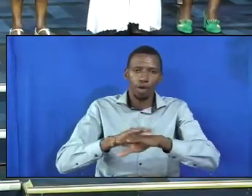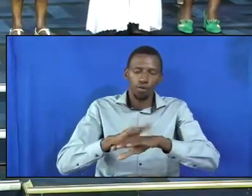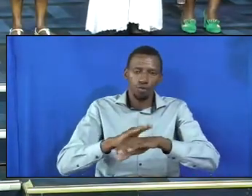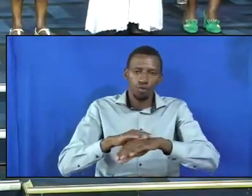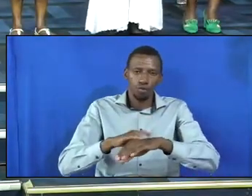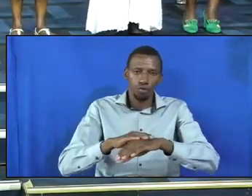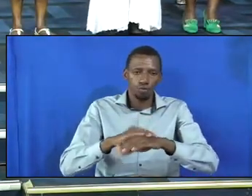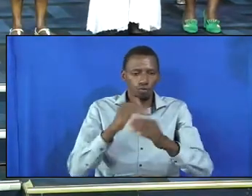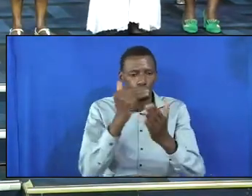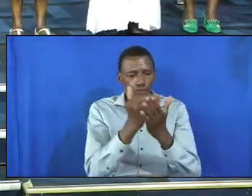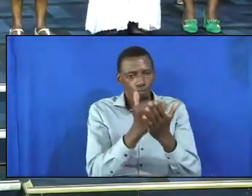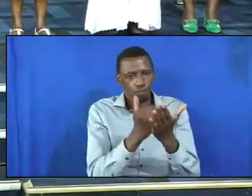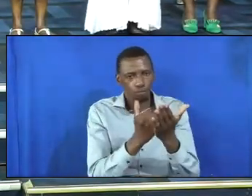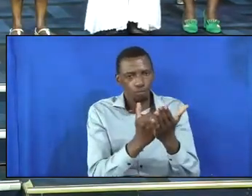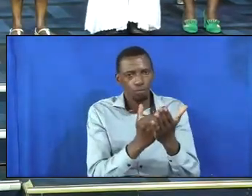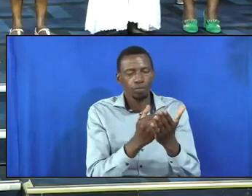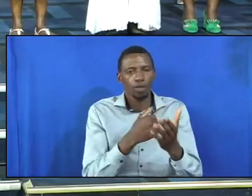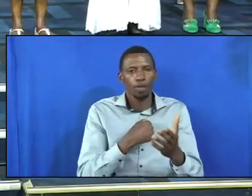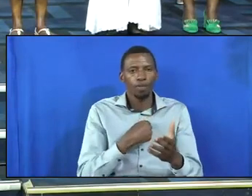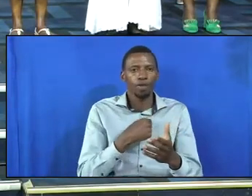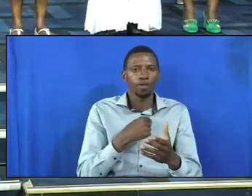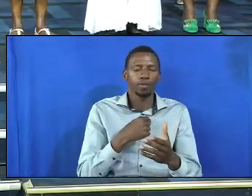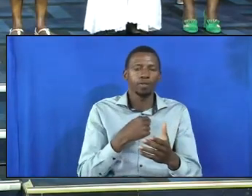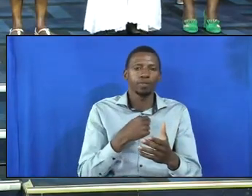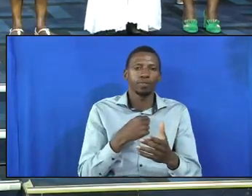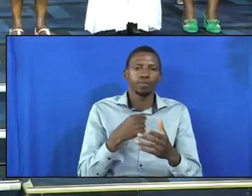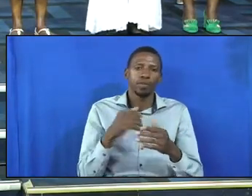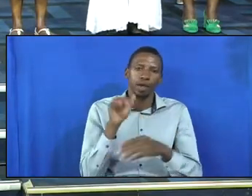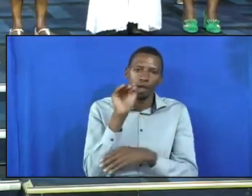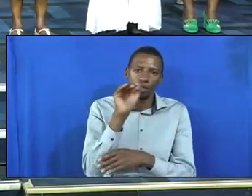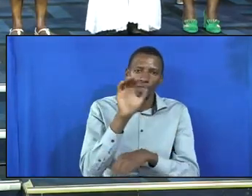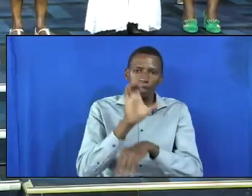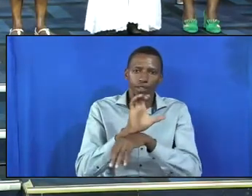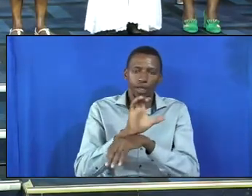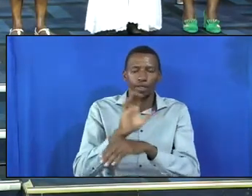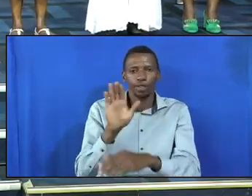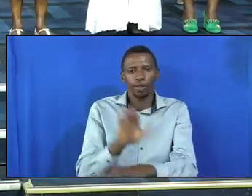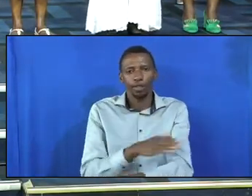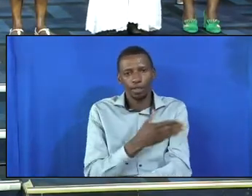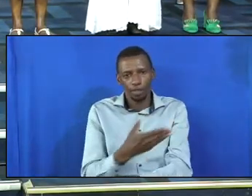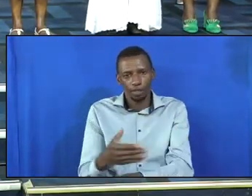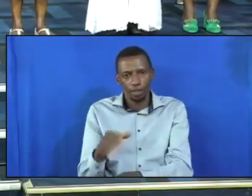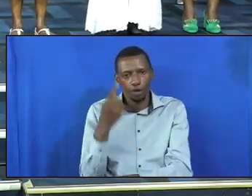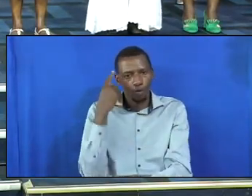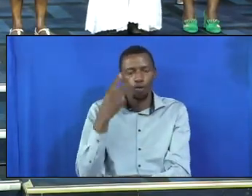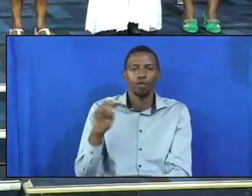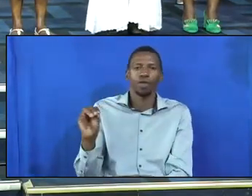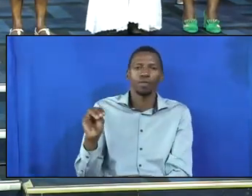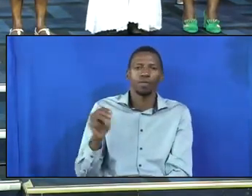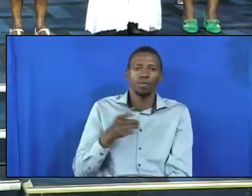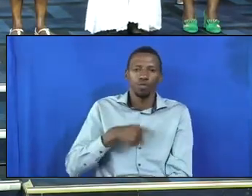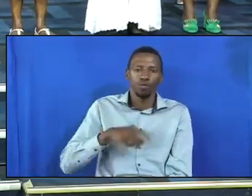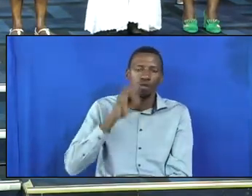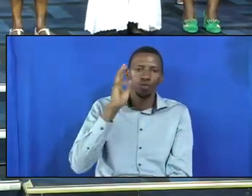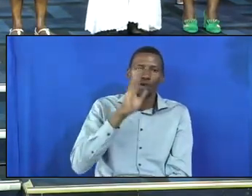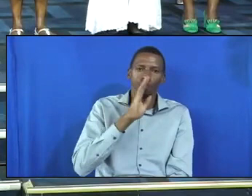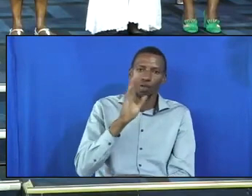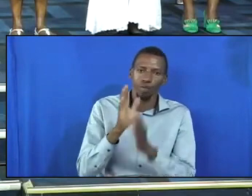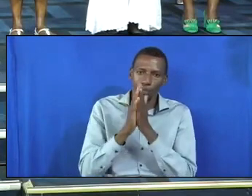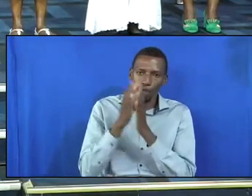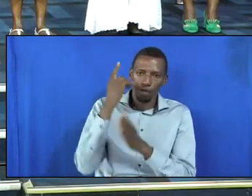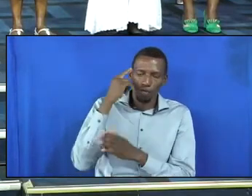And I will ask that the church will sing for them. We'll be praying for them.